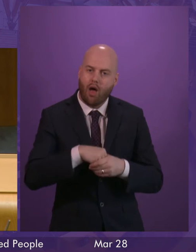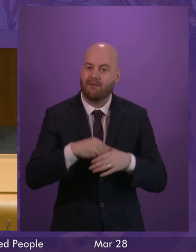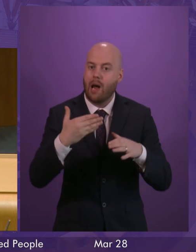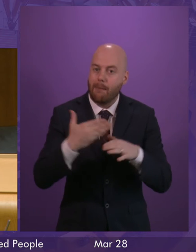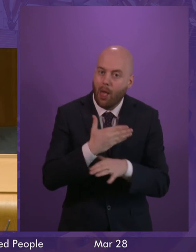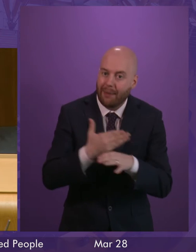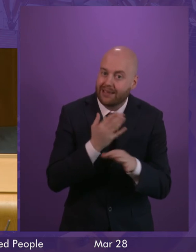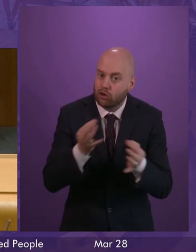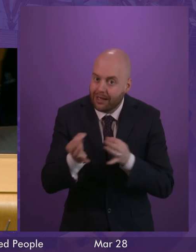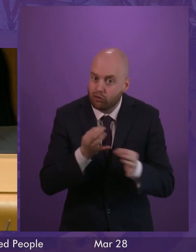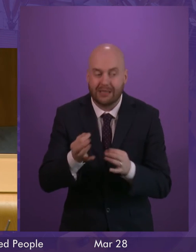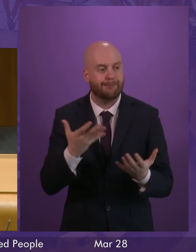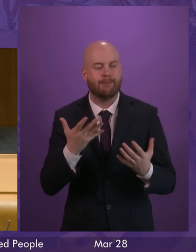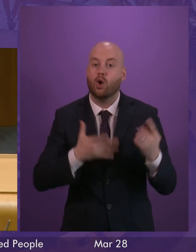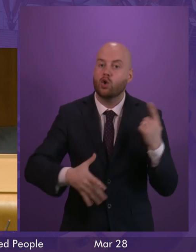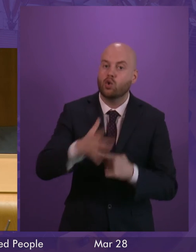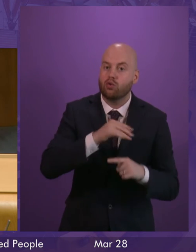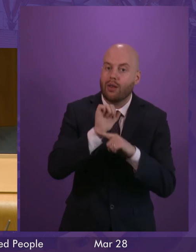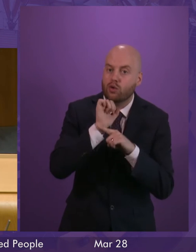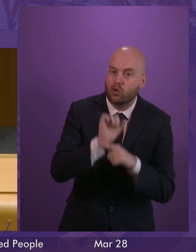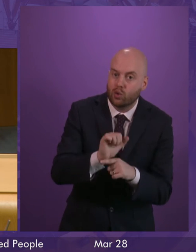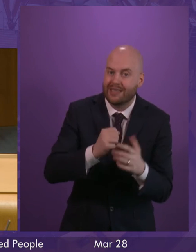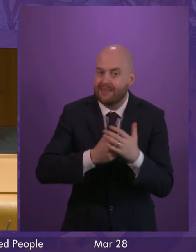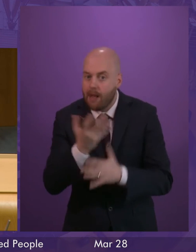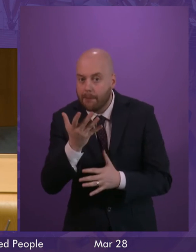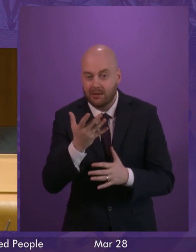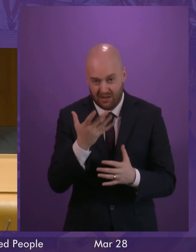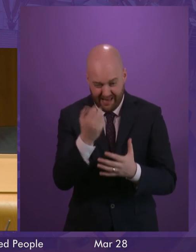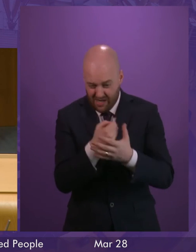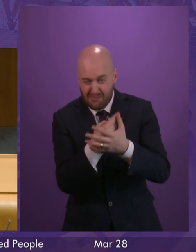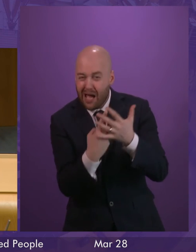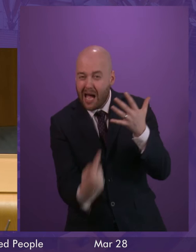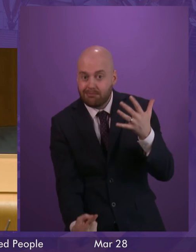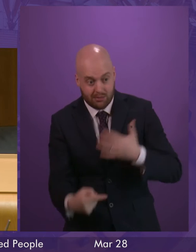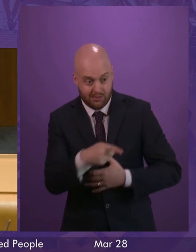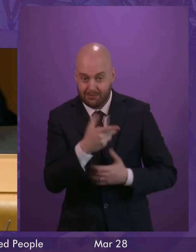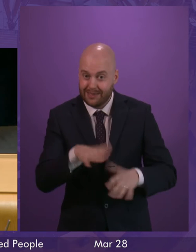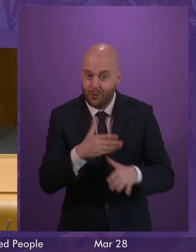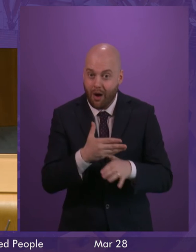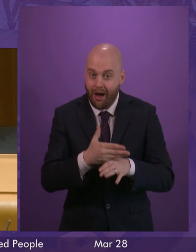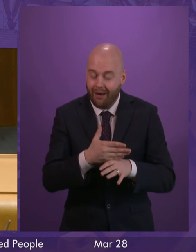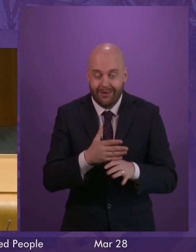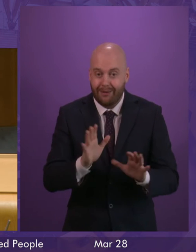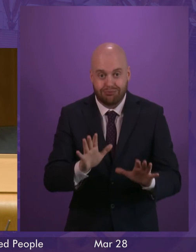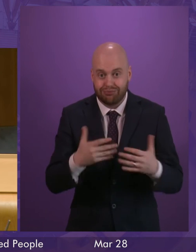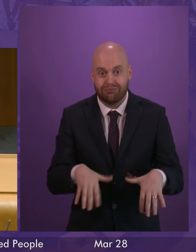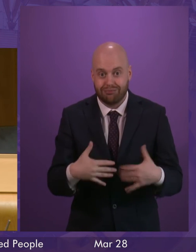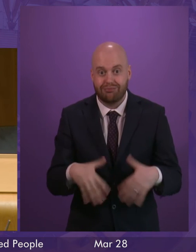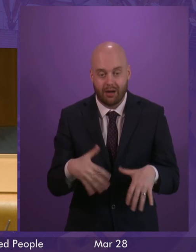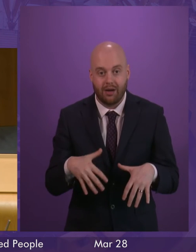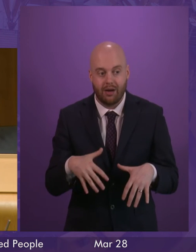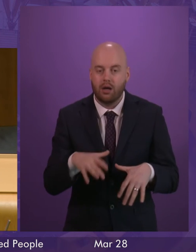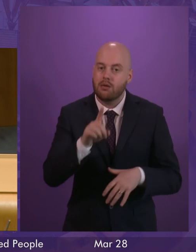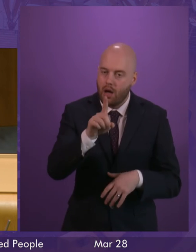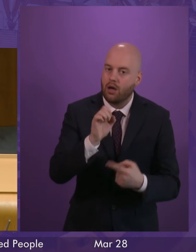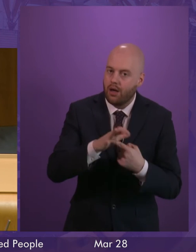social security development, including the charter and experience panels. there are others I could go on but I won't because of time constraints, but crucially at a local level, and